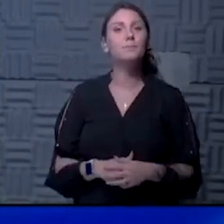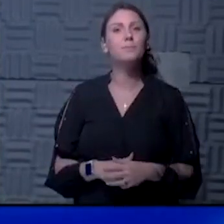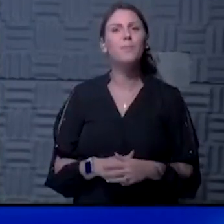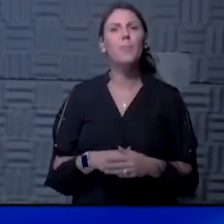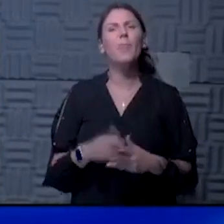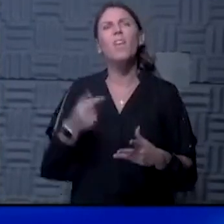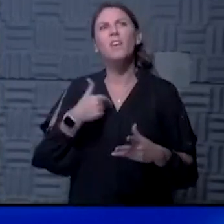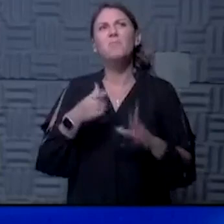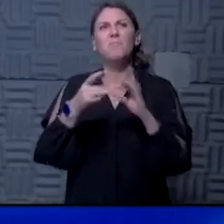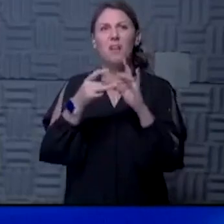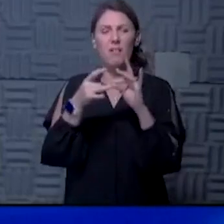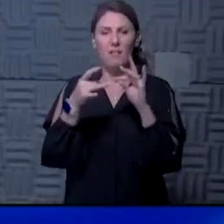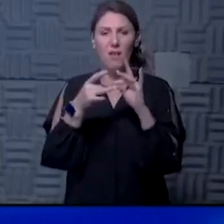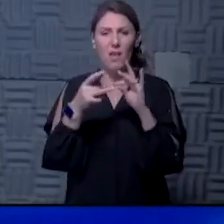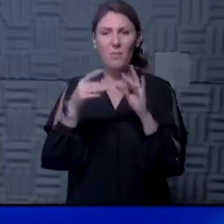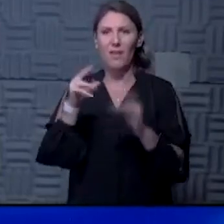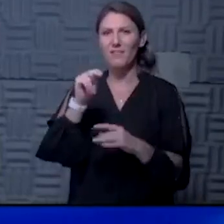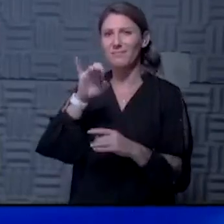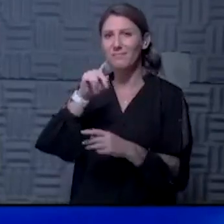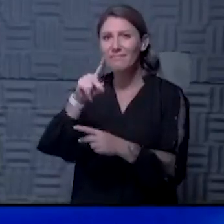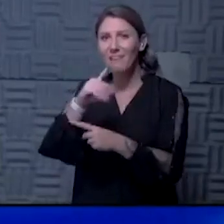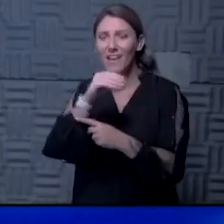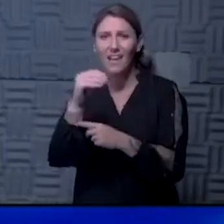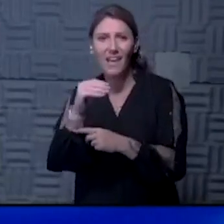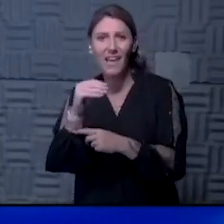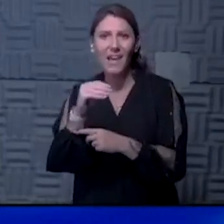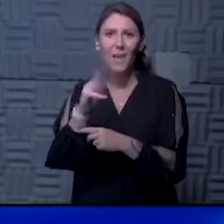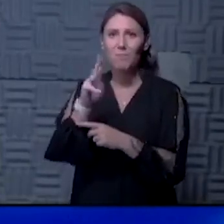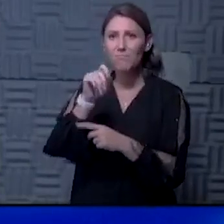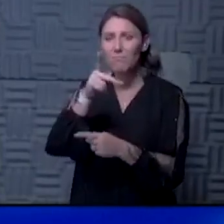made a comment, and Nick and Mark were talking about that balance